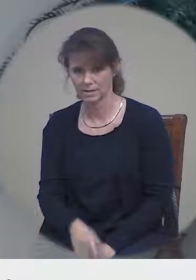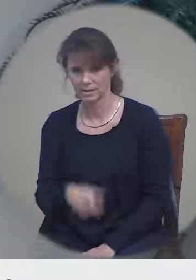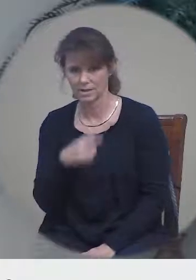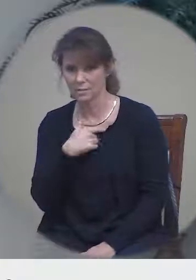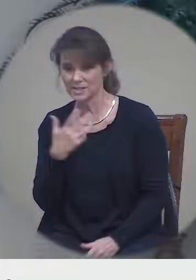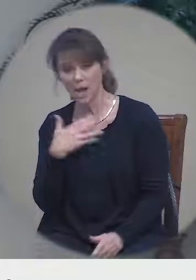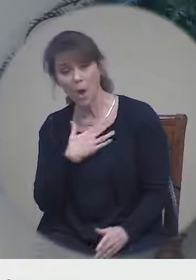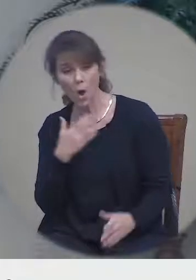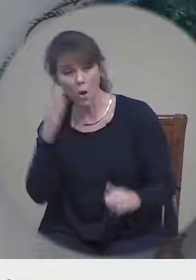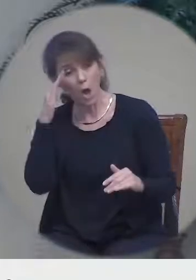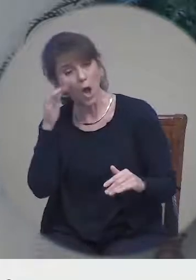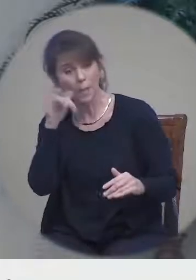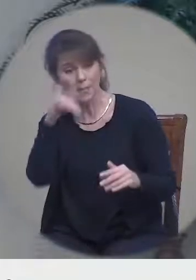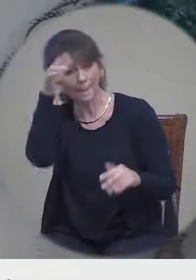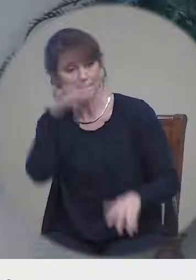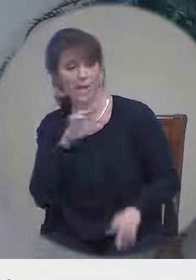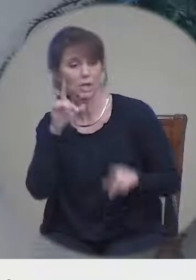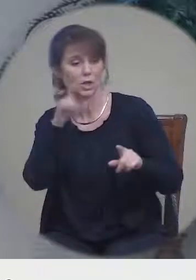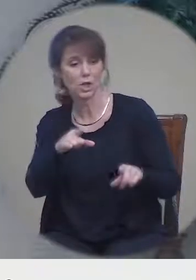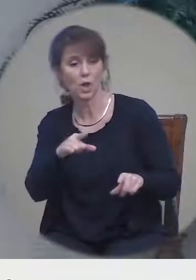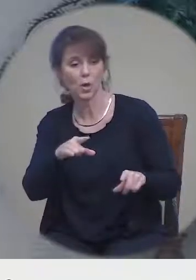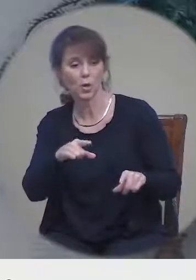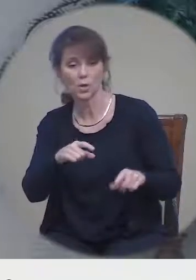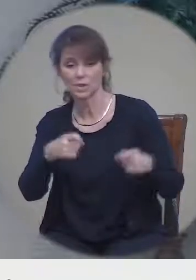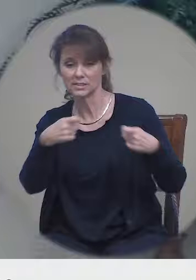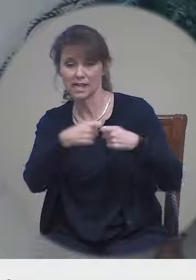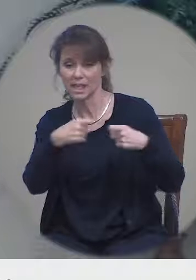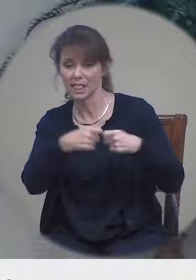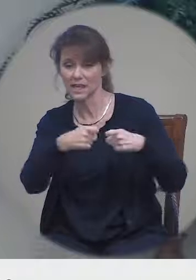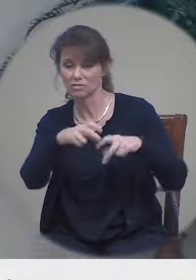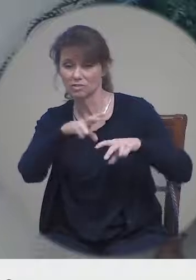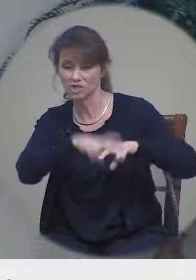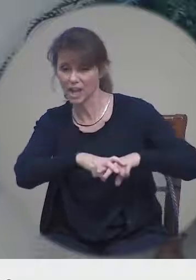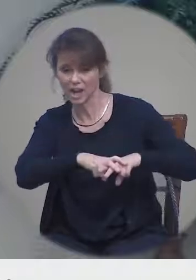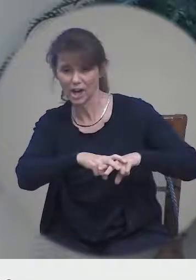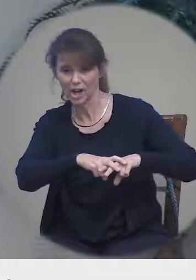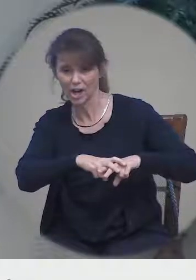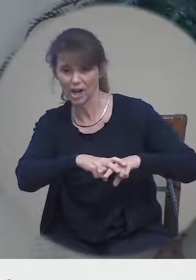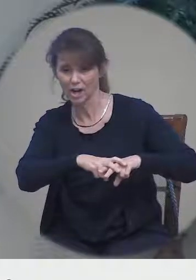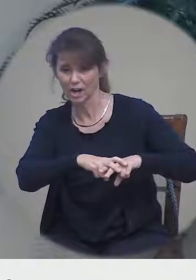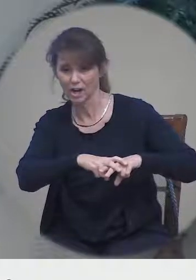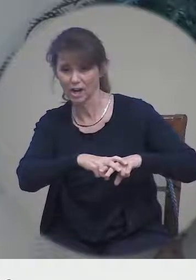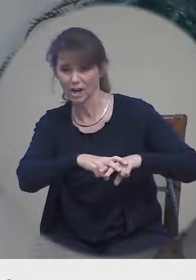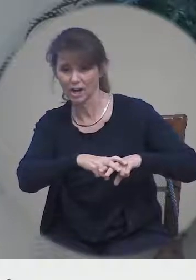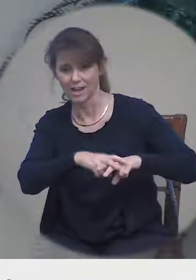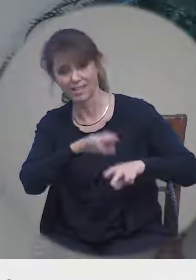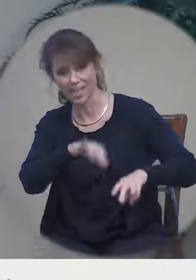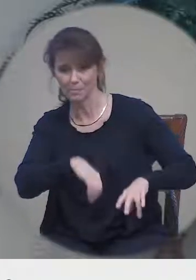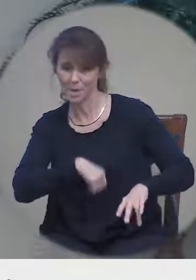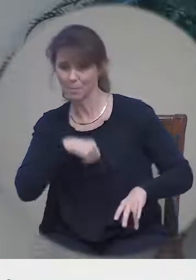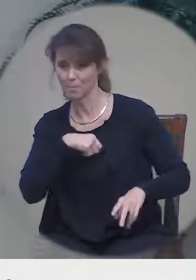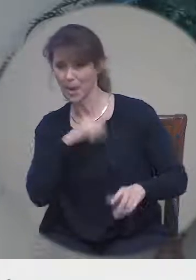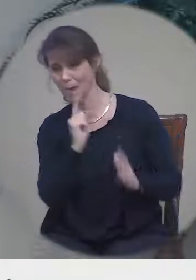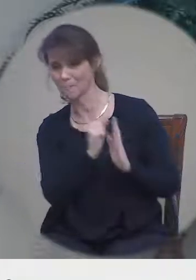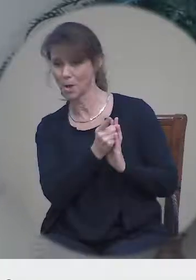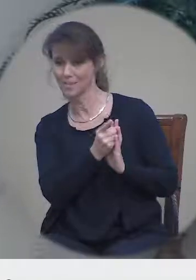proud moment in my life. Nobody says that of their child, because